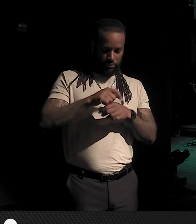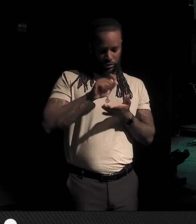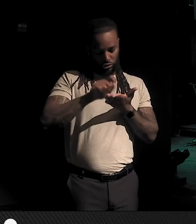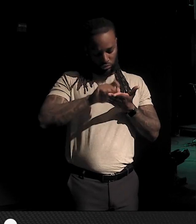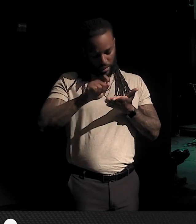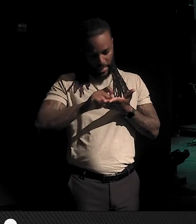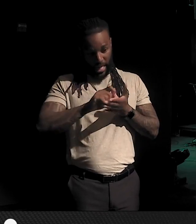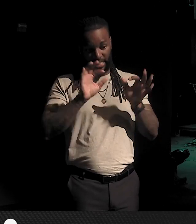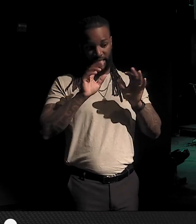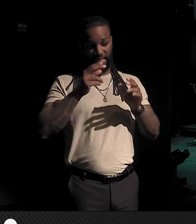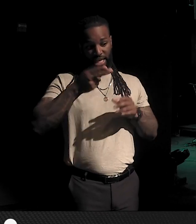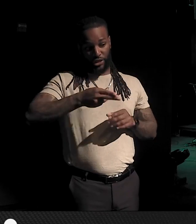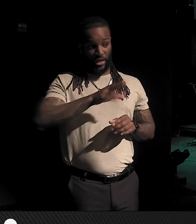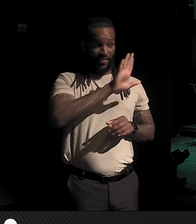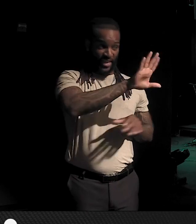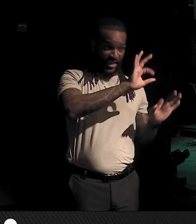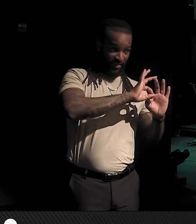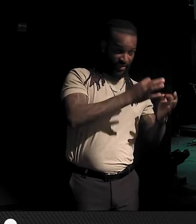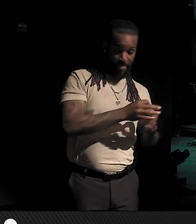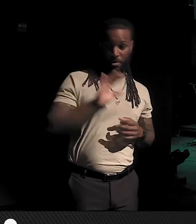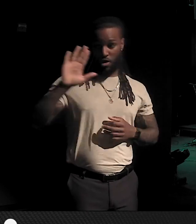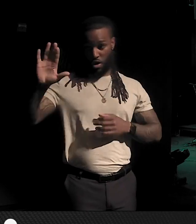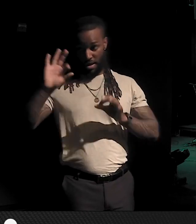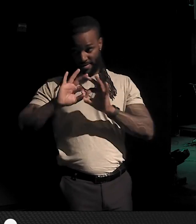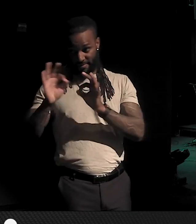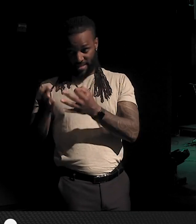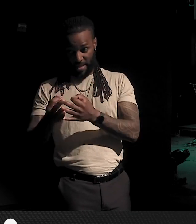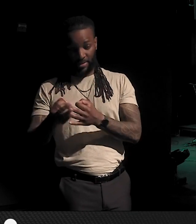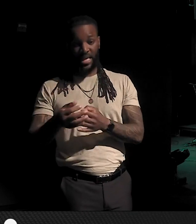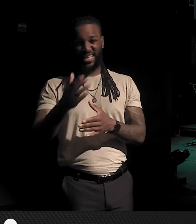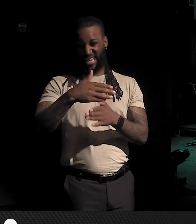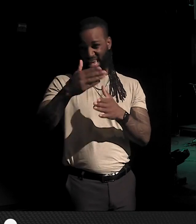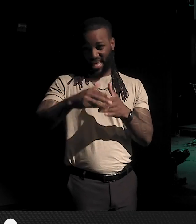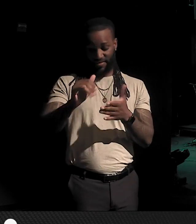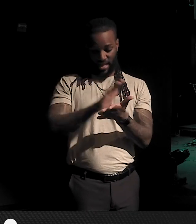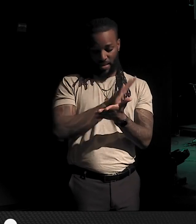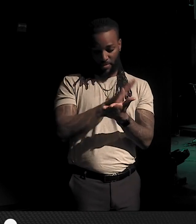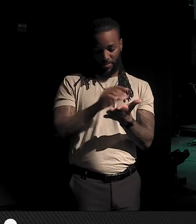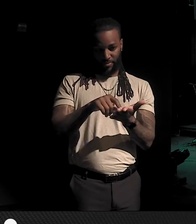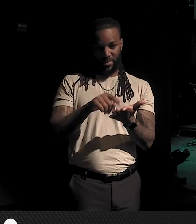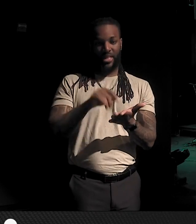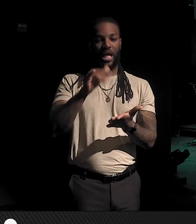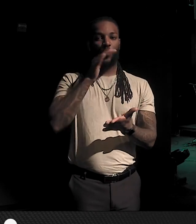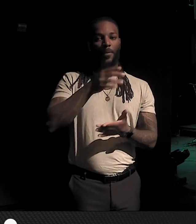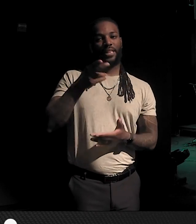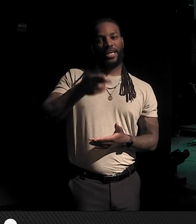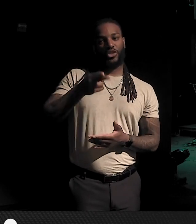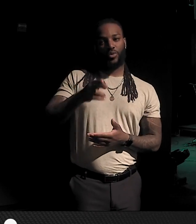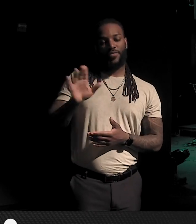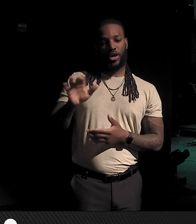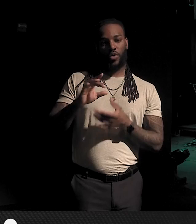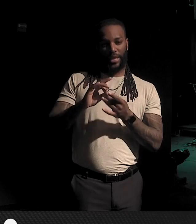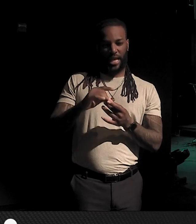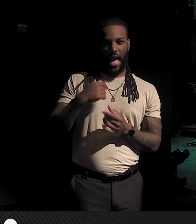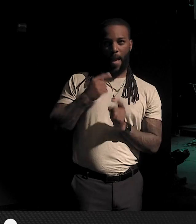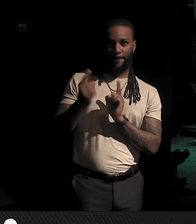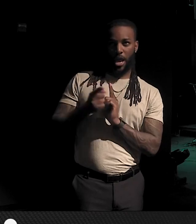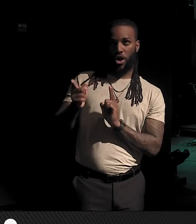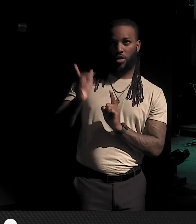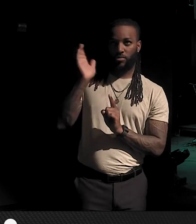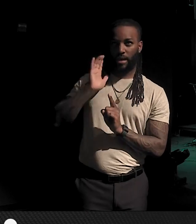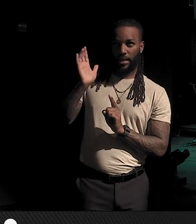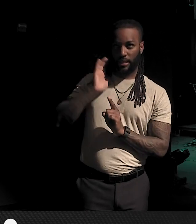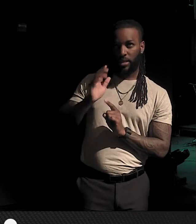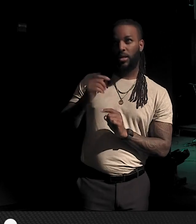history of his family and her family. And the end of that document would be the history of their relationship. I met her then, and I feel this way